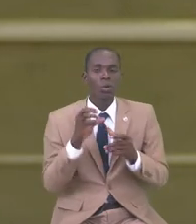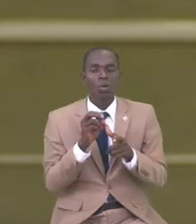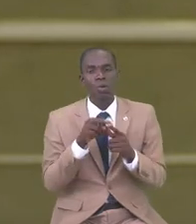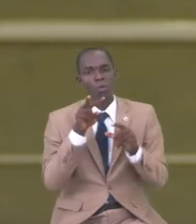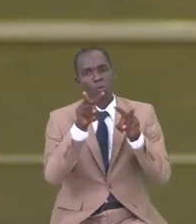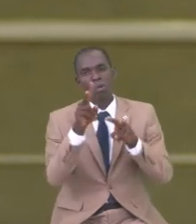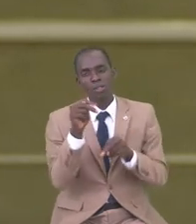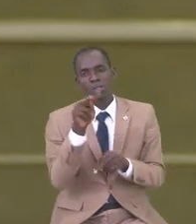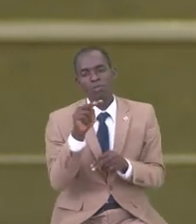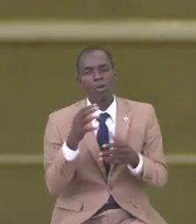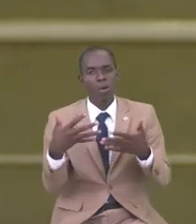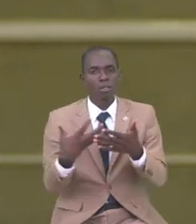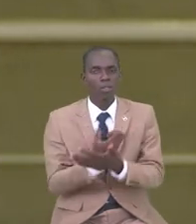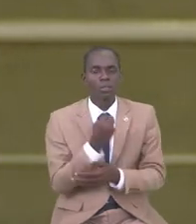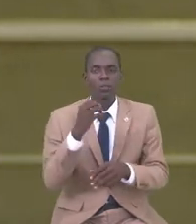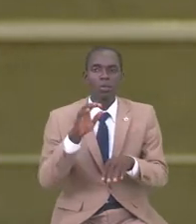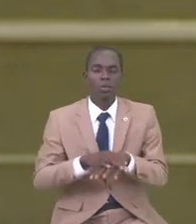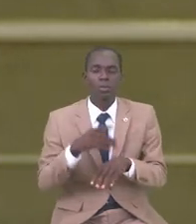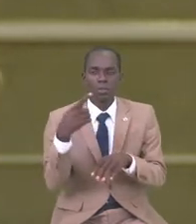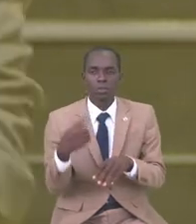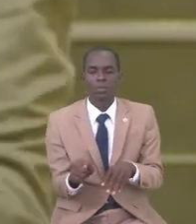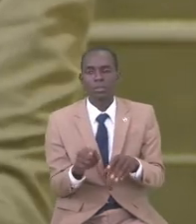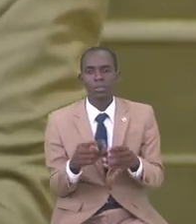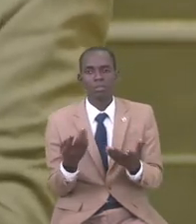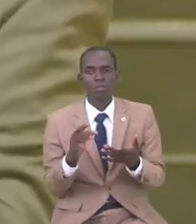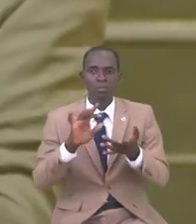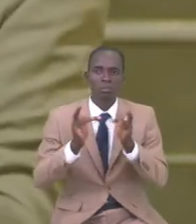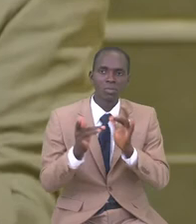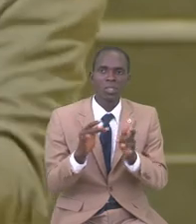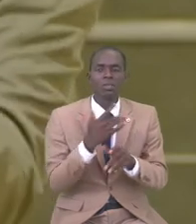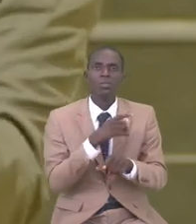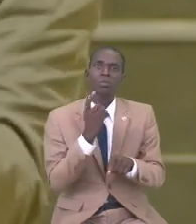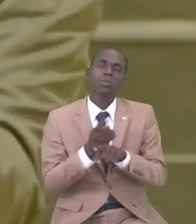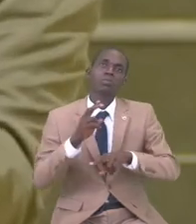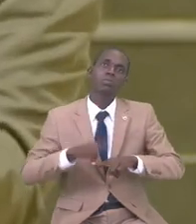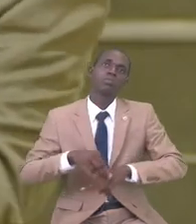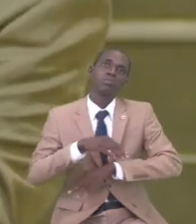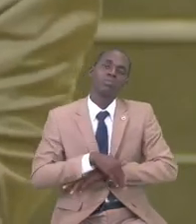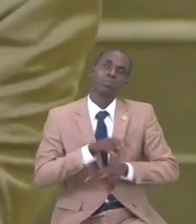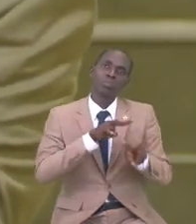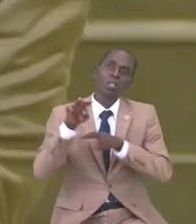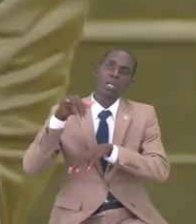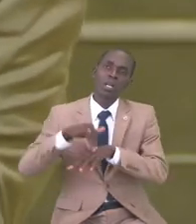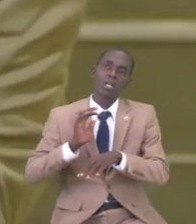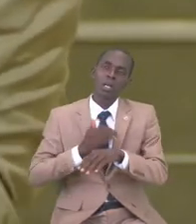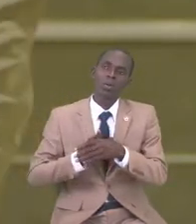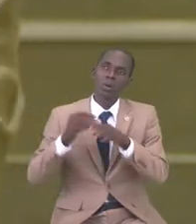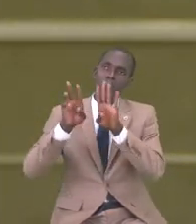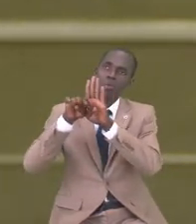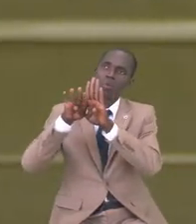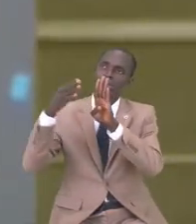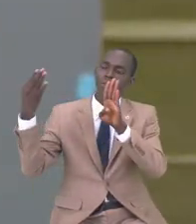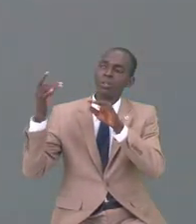social media, and we just sit down there and we're looking outside our window for somebody to come